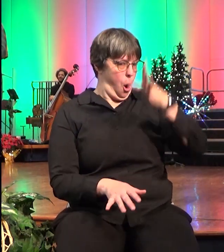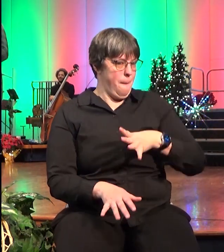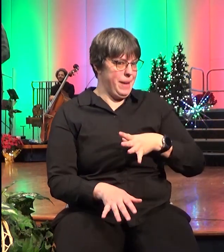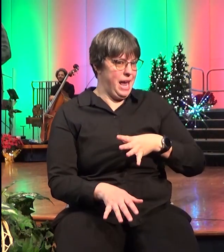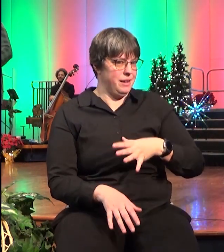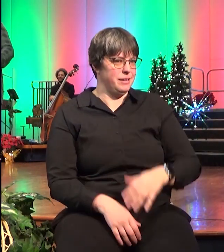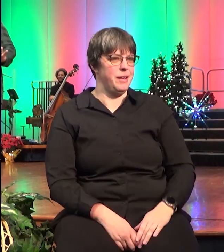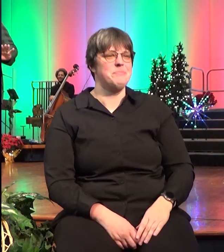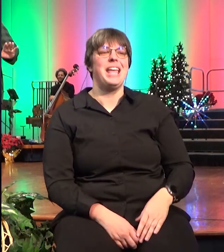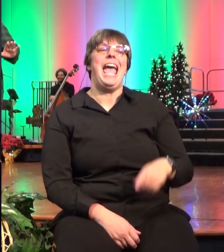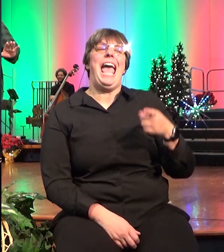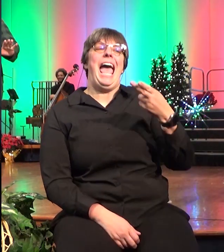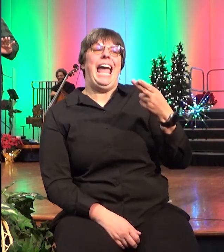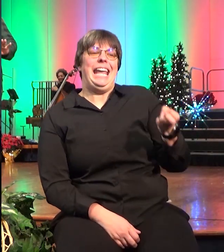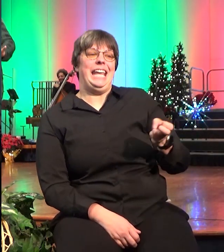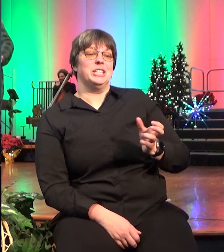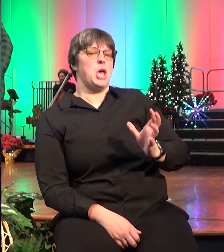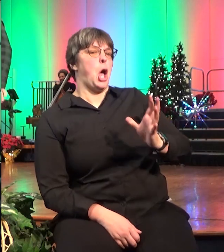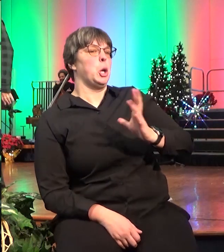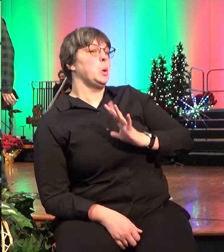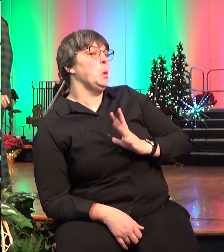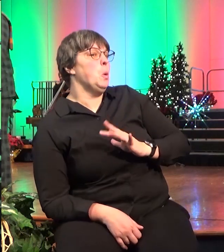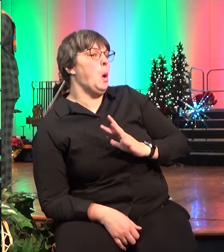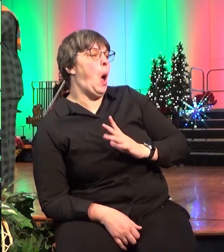He's cool.